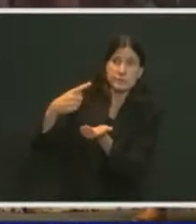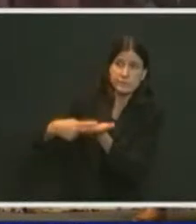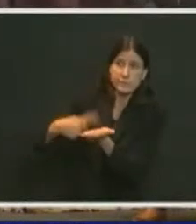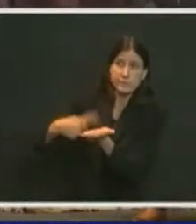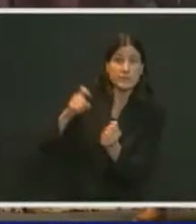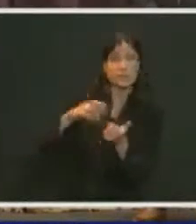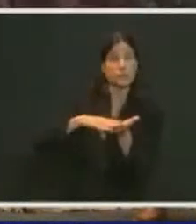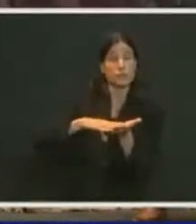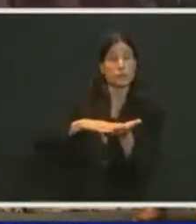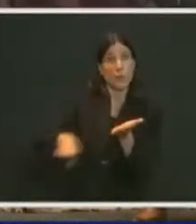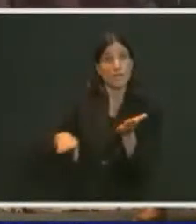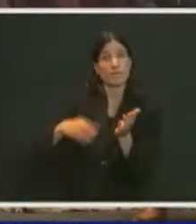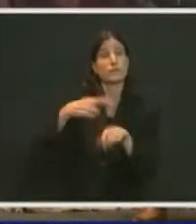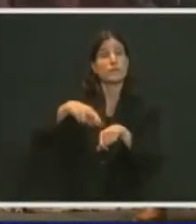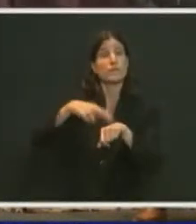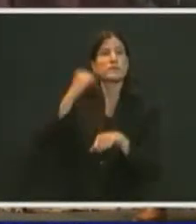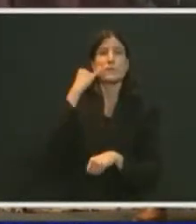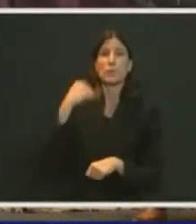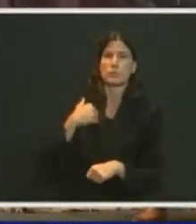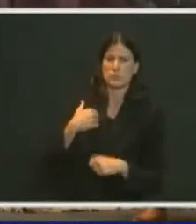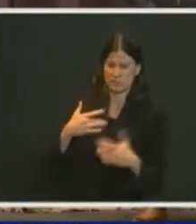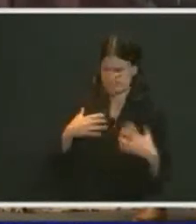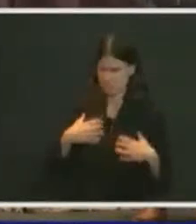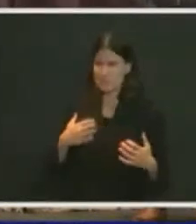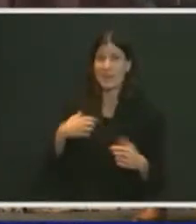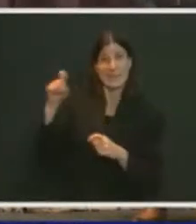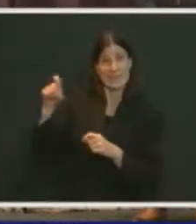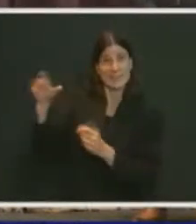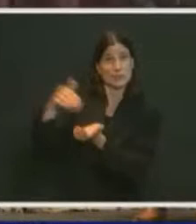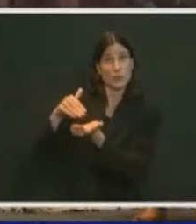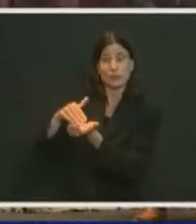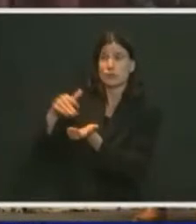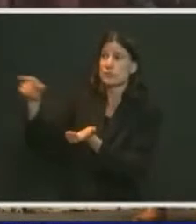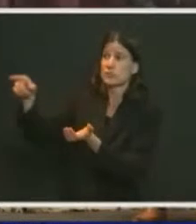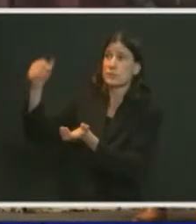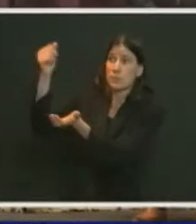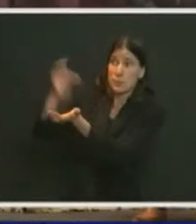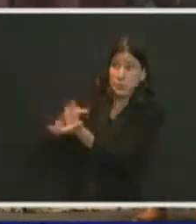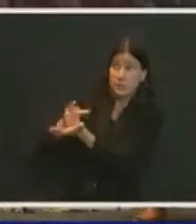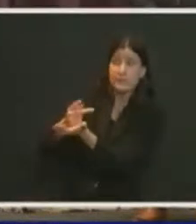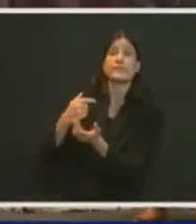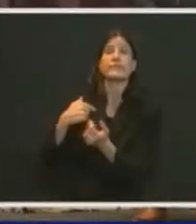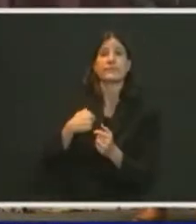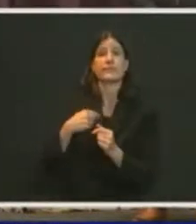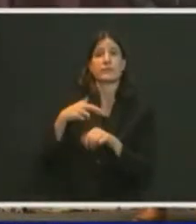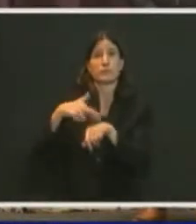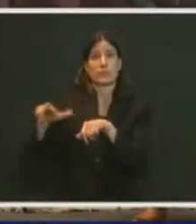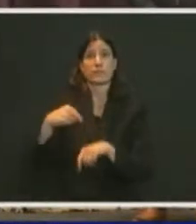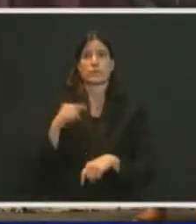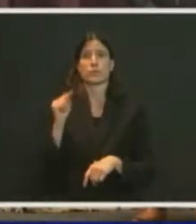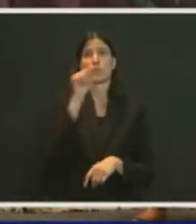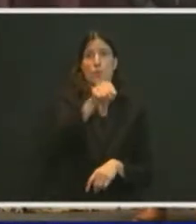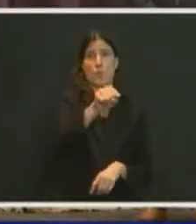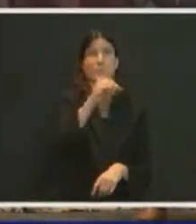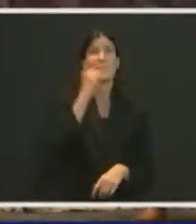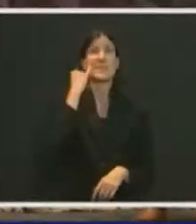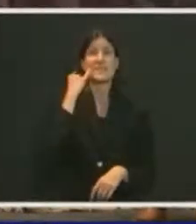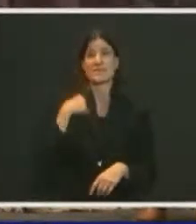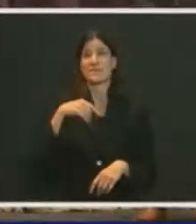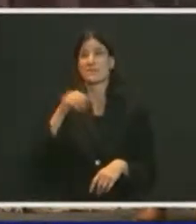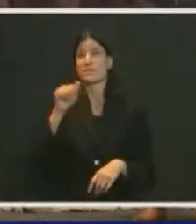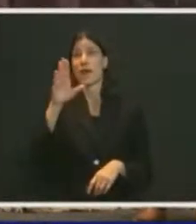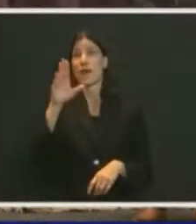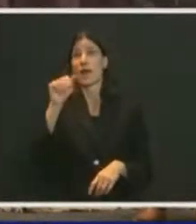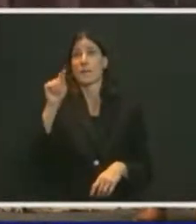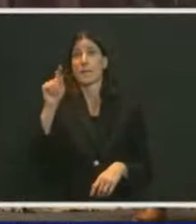Abbott test has less reliability. Do you have enough tests if we were to abandon the Abbott test and go to, for lack of a better term, the